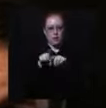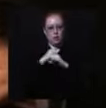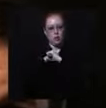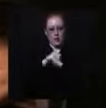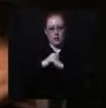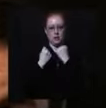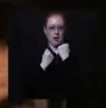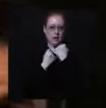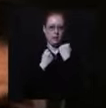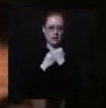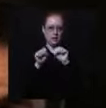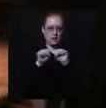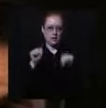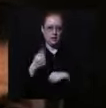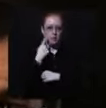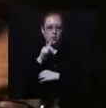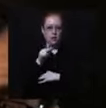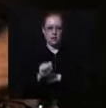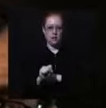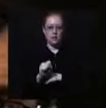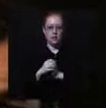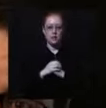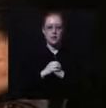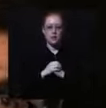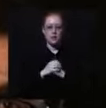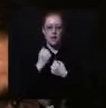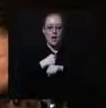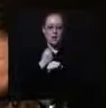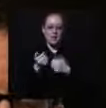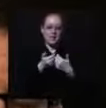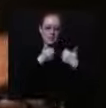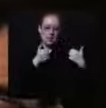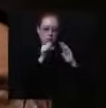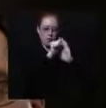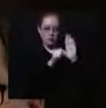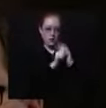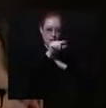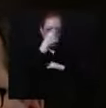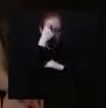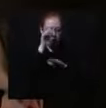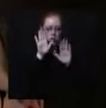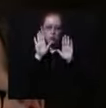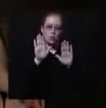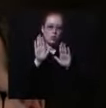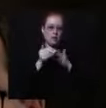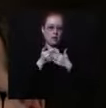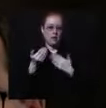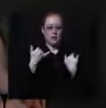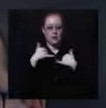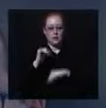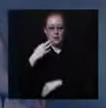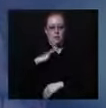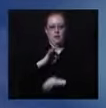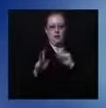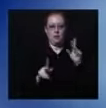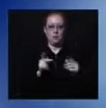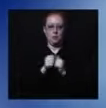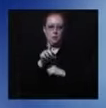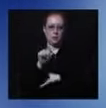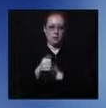advocacy system for Kansas and made it separate from state government. And that was an incredible move, and it's still benefiting people with disabilities